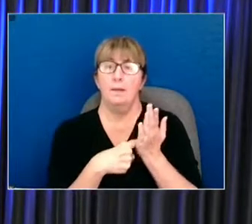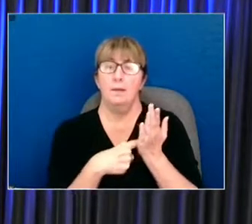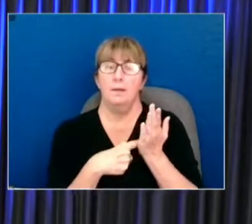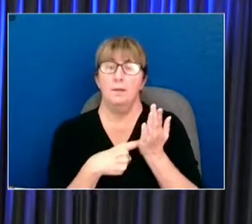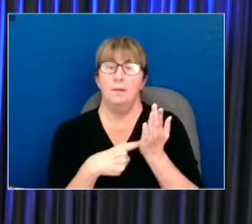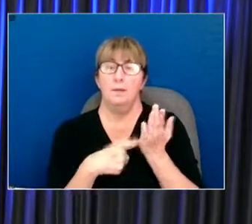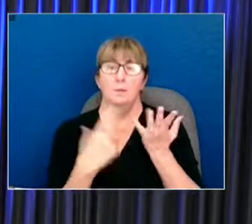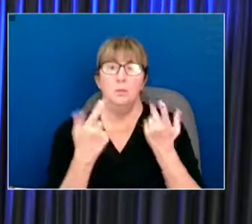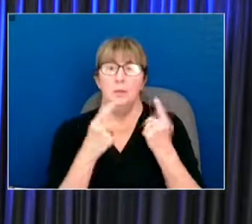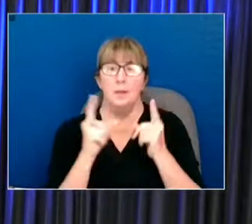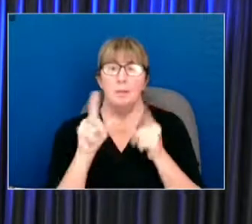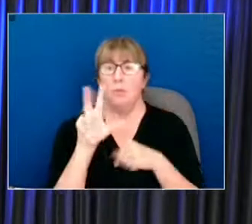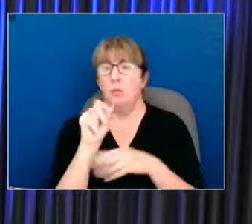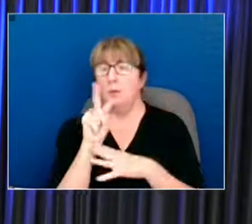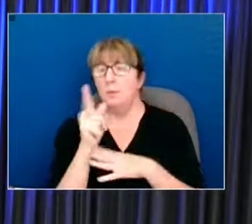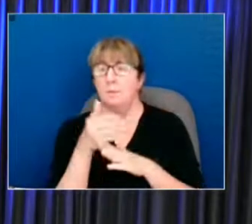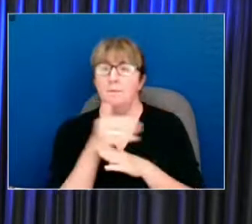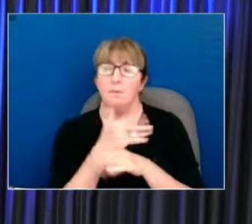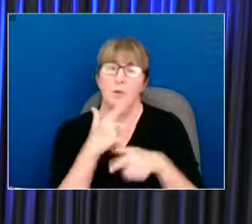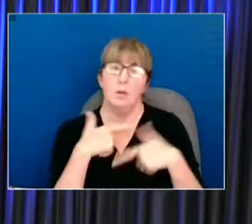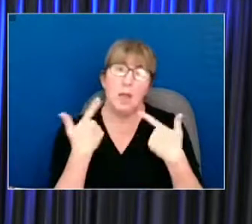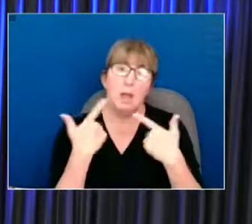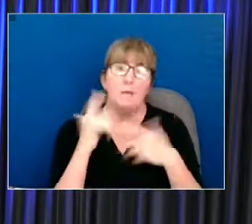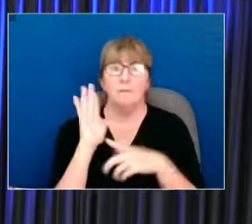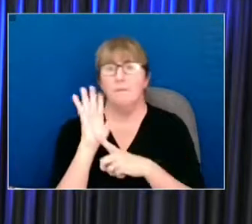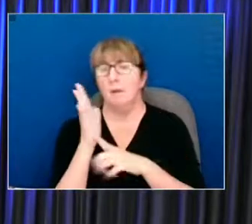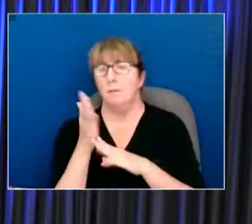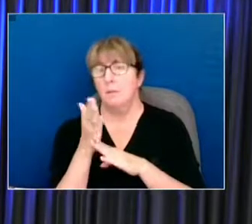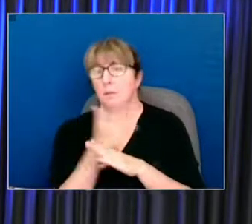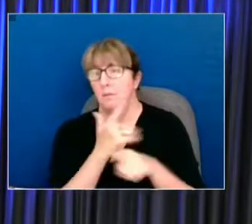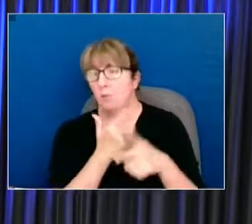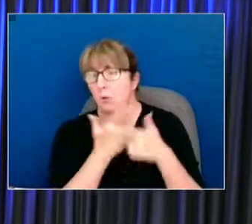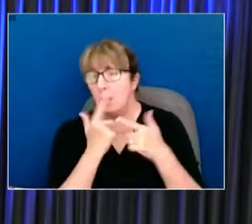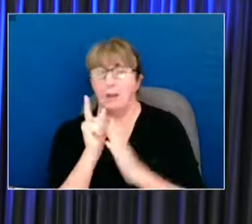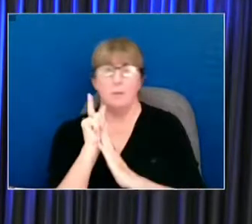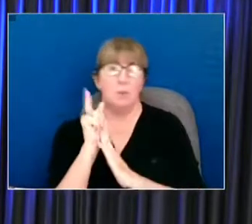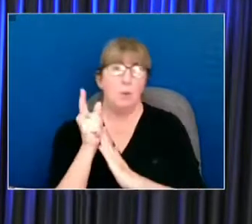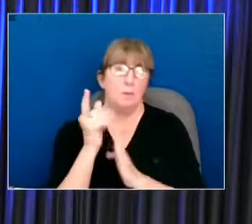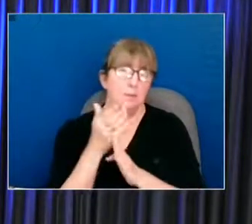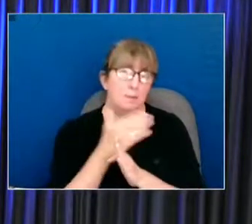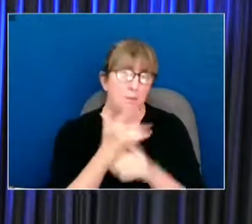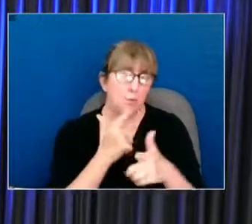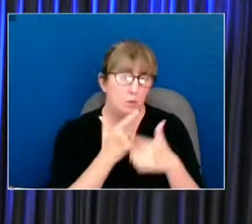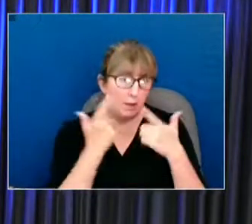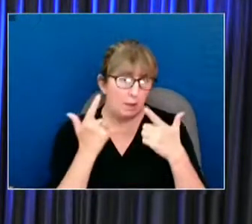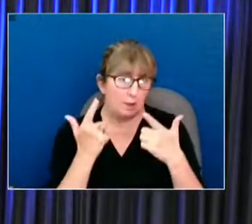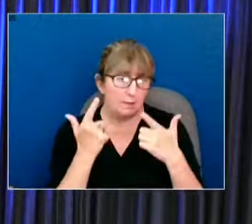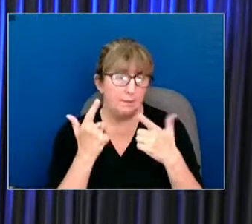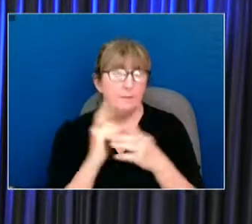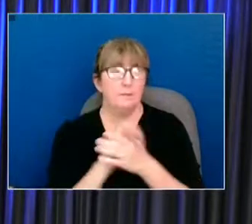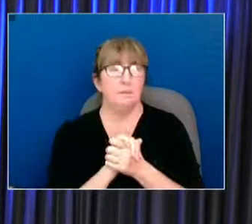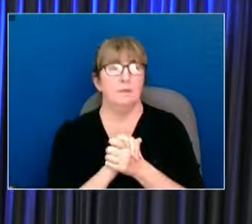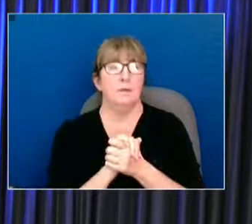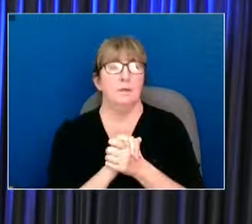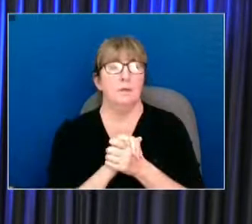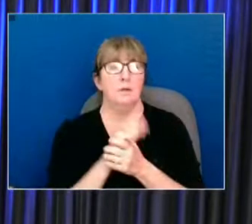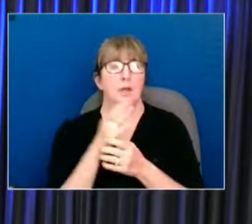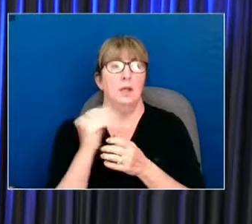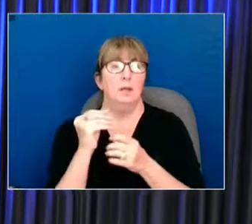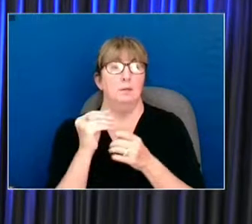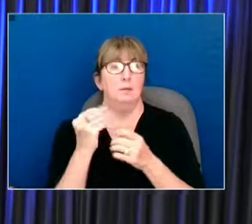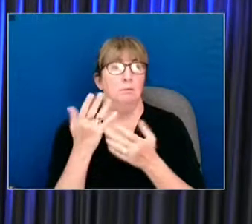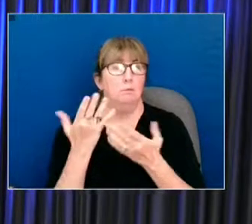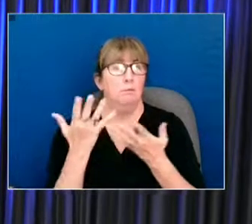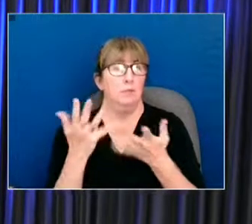before going live, what happens 5 minutes before going live, and 1 minute before going live. As I mentioned earlier,